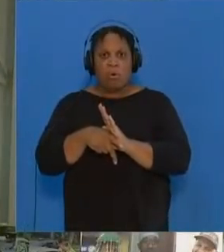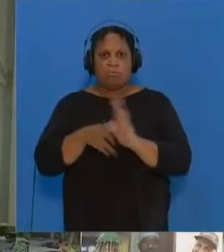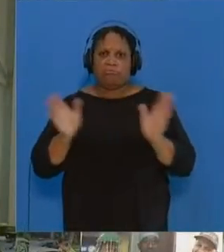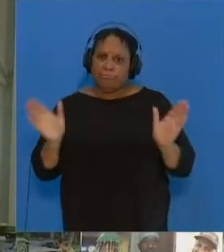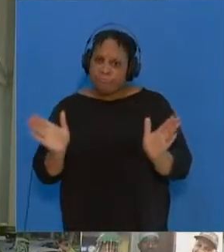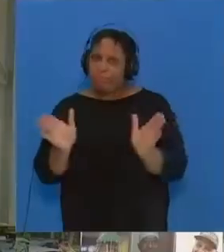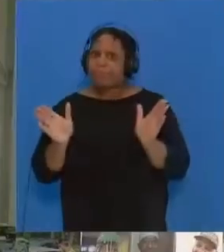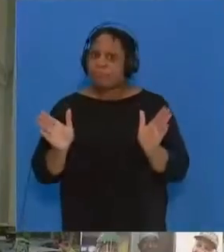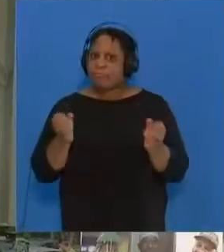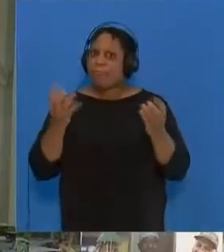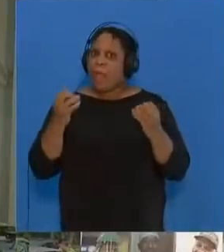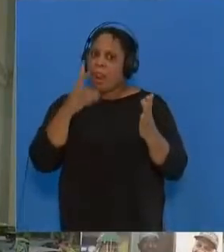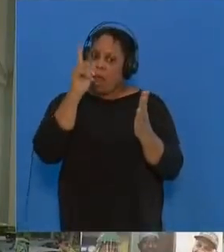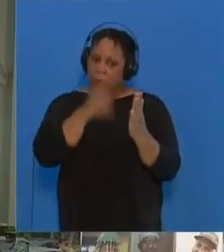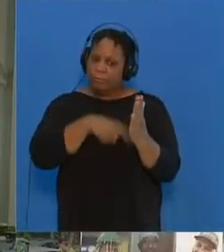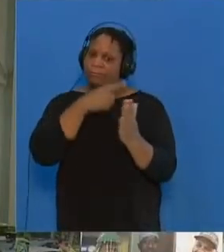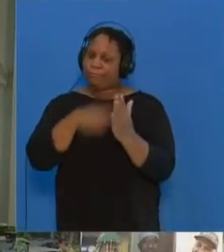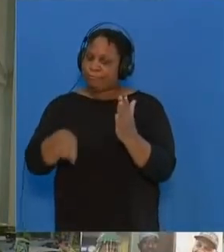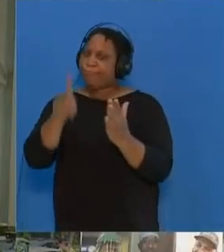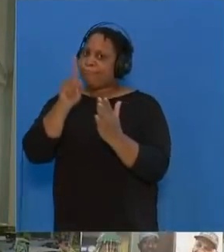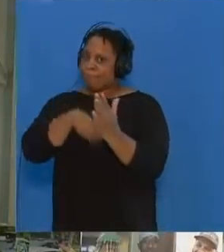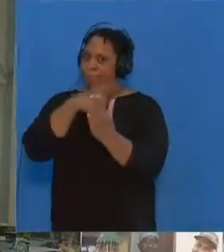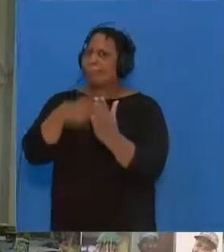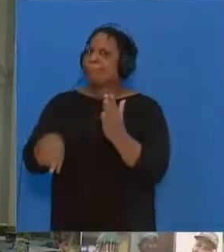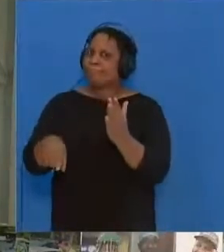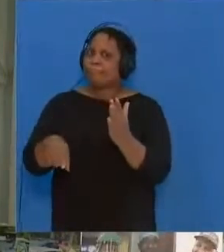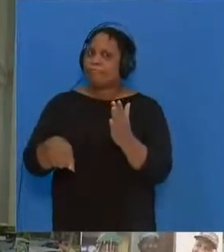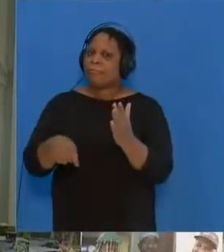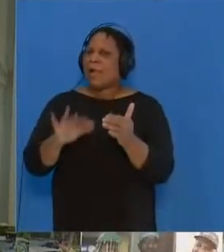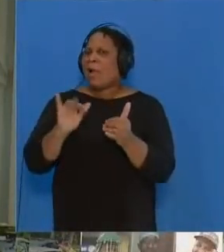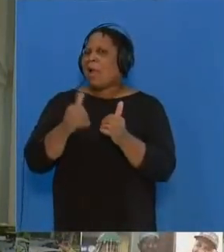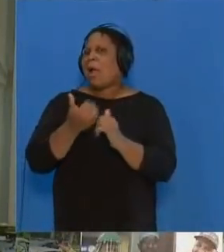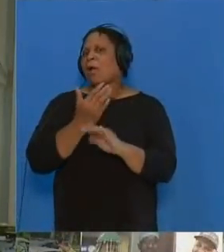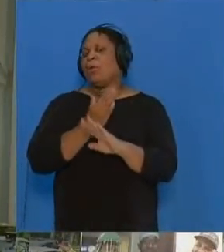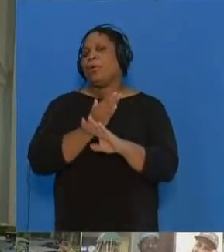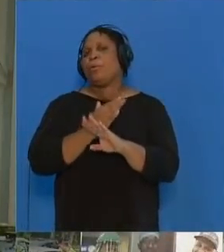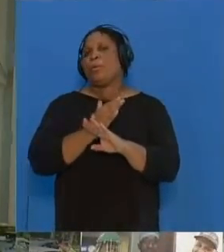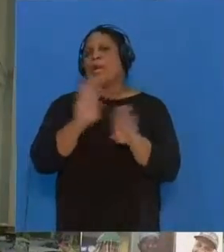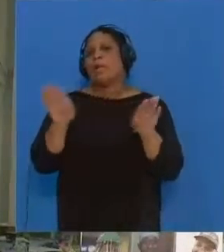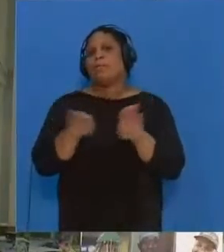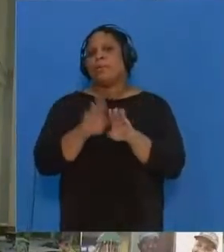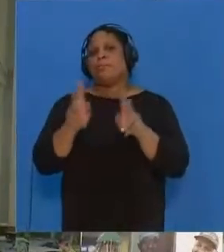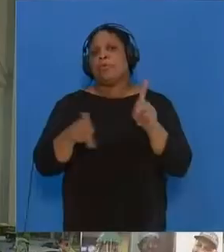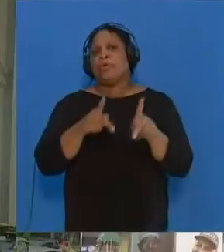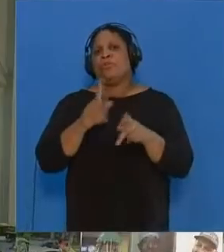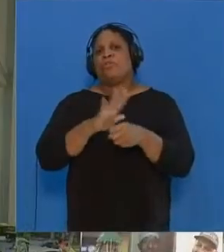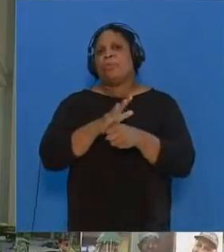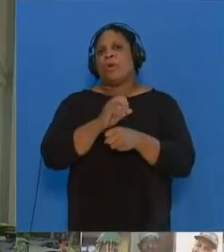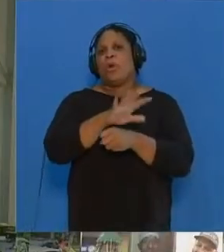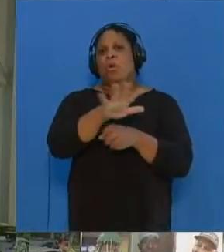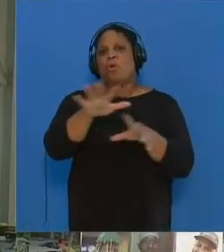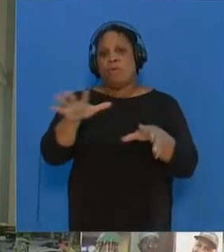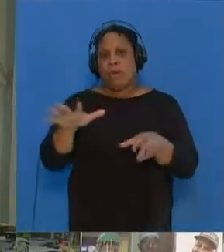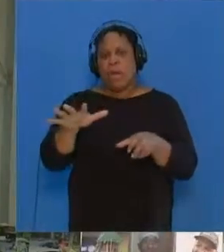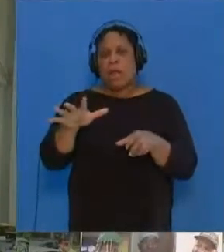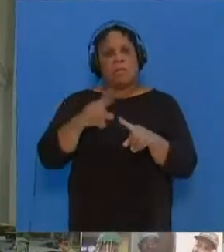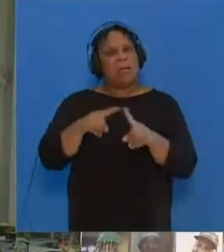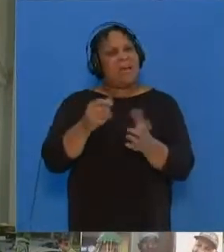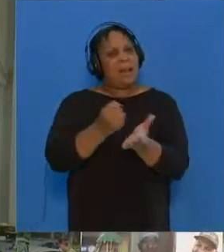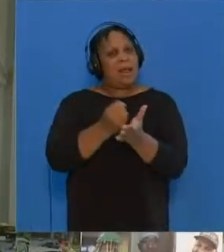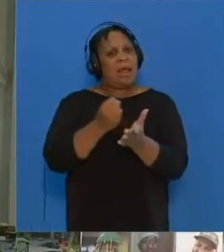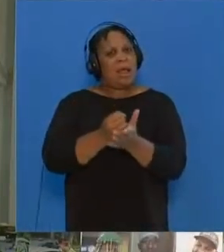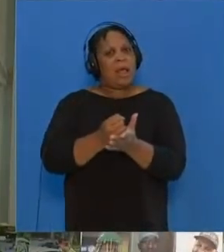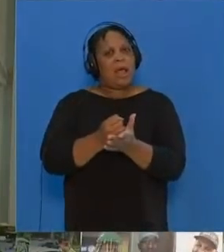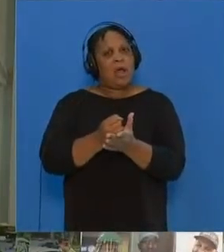large number of cancelizations. How do we protect Bermudians from COVID-19, but also help Bermudians in